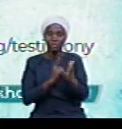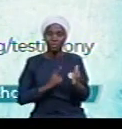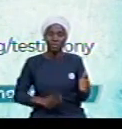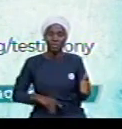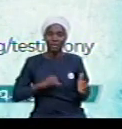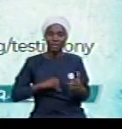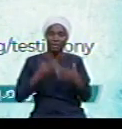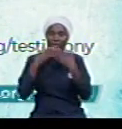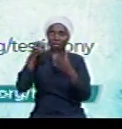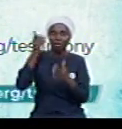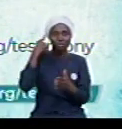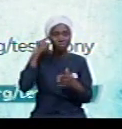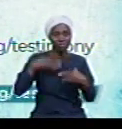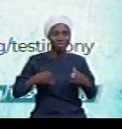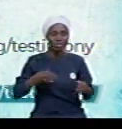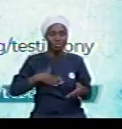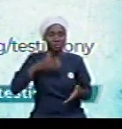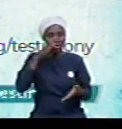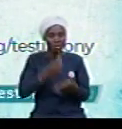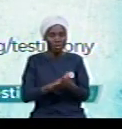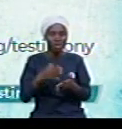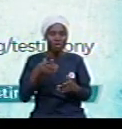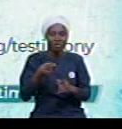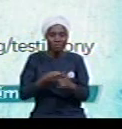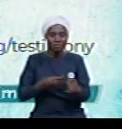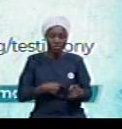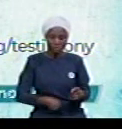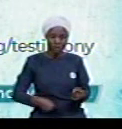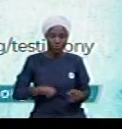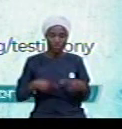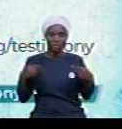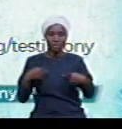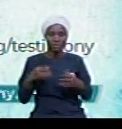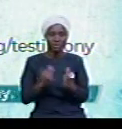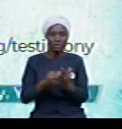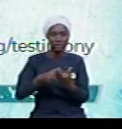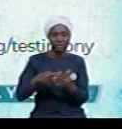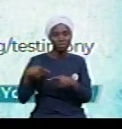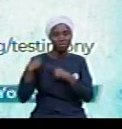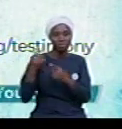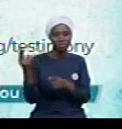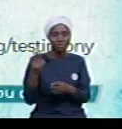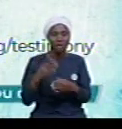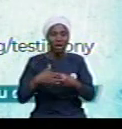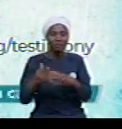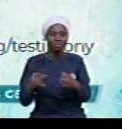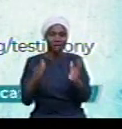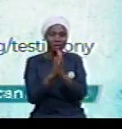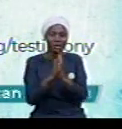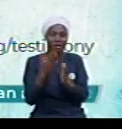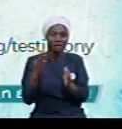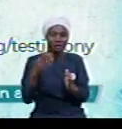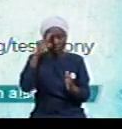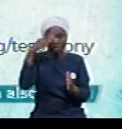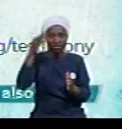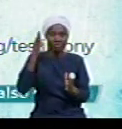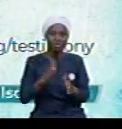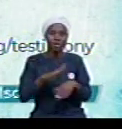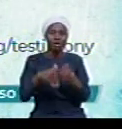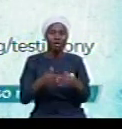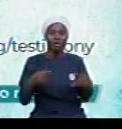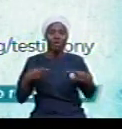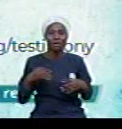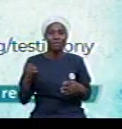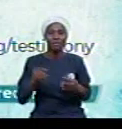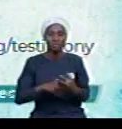healing my wife from stomach pains that started since Thursday. But after the prayer of the man of God, all the pains vanished. And